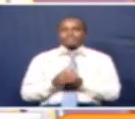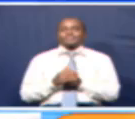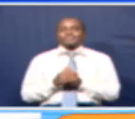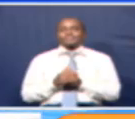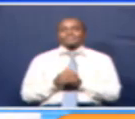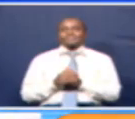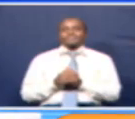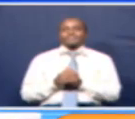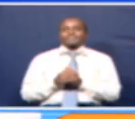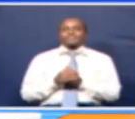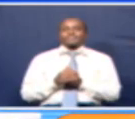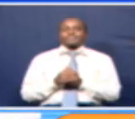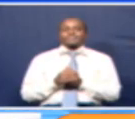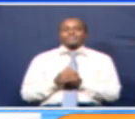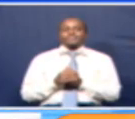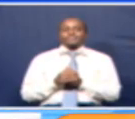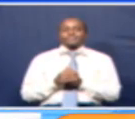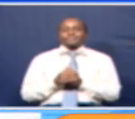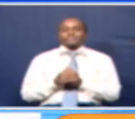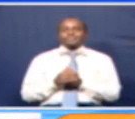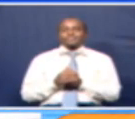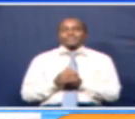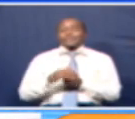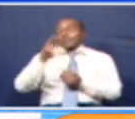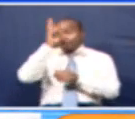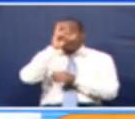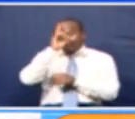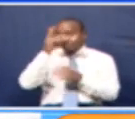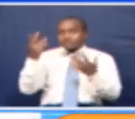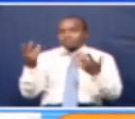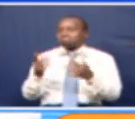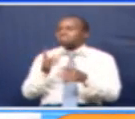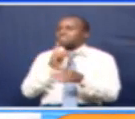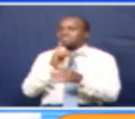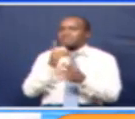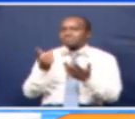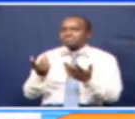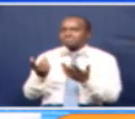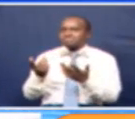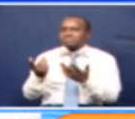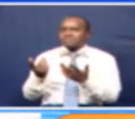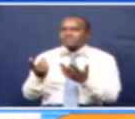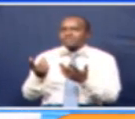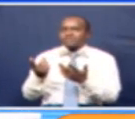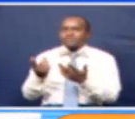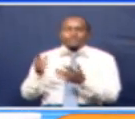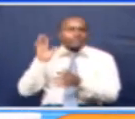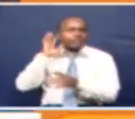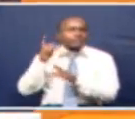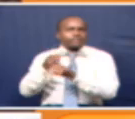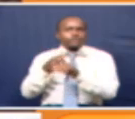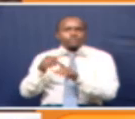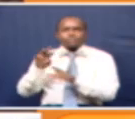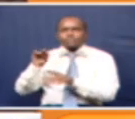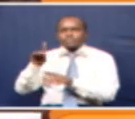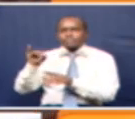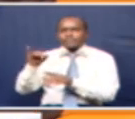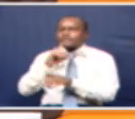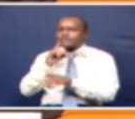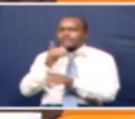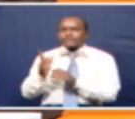insisted on doing this on Tuesday, police is outlawing it, they're not going to listen to the police. You can hear from what Hombadi is